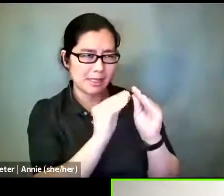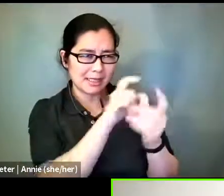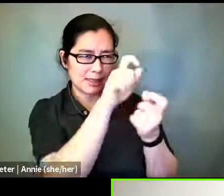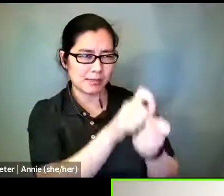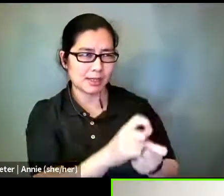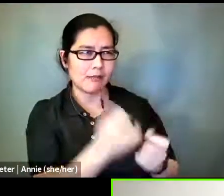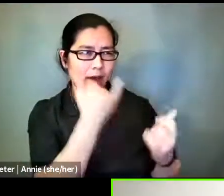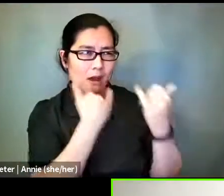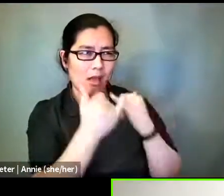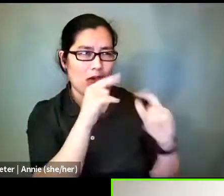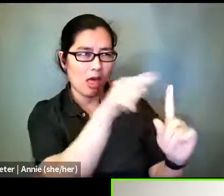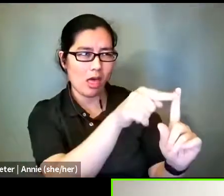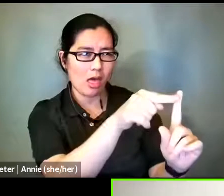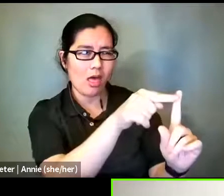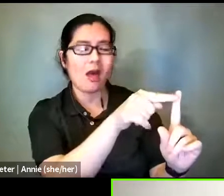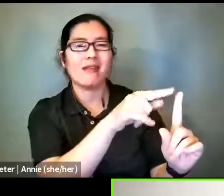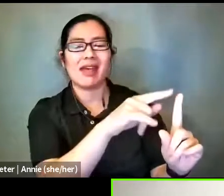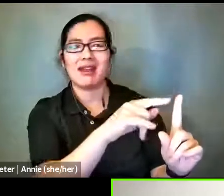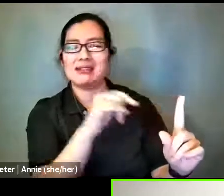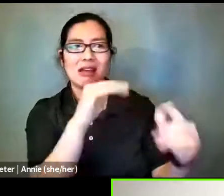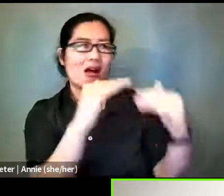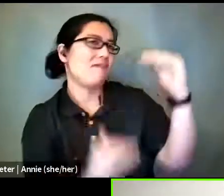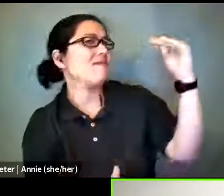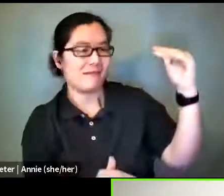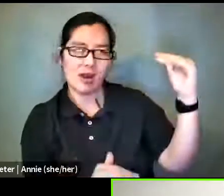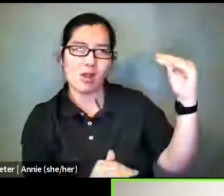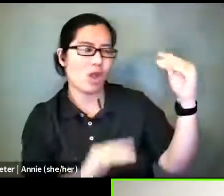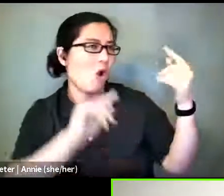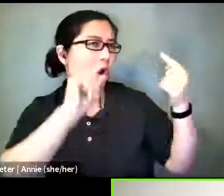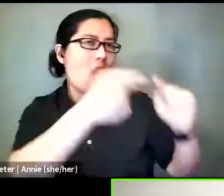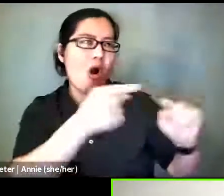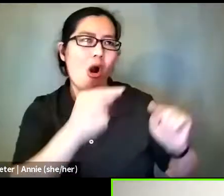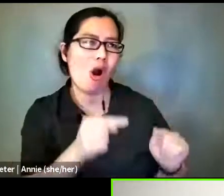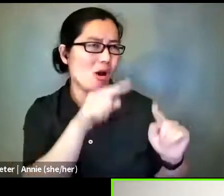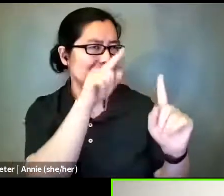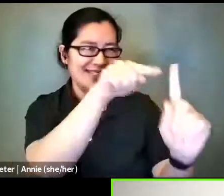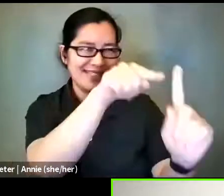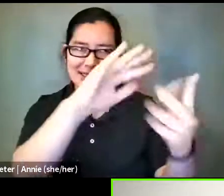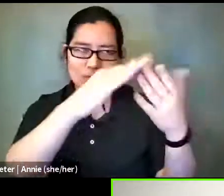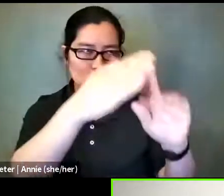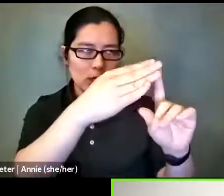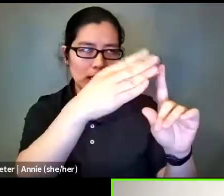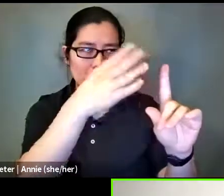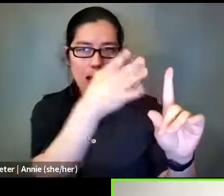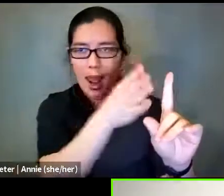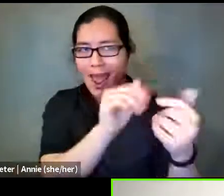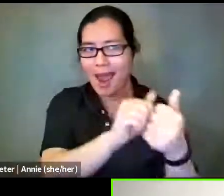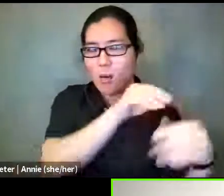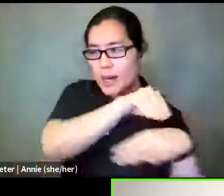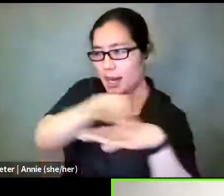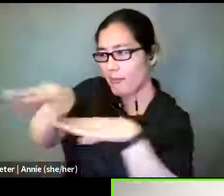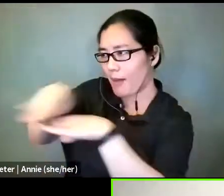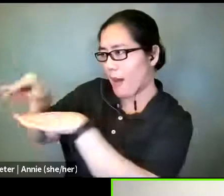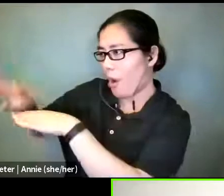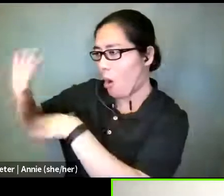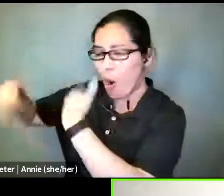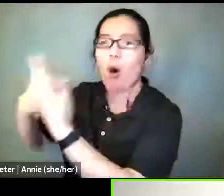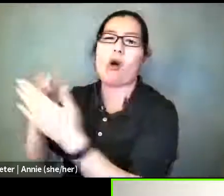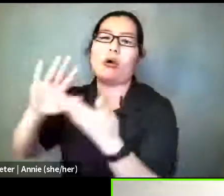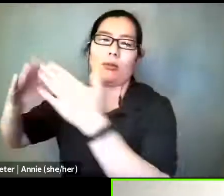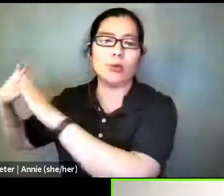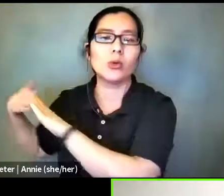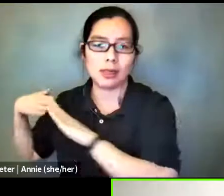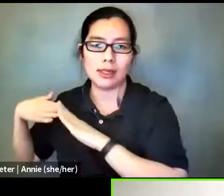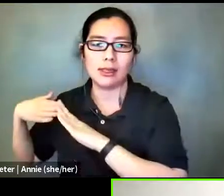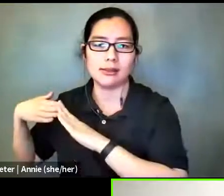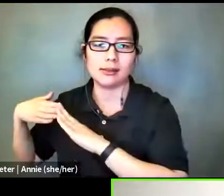have unfairly harmed all of our communities. And that's why, to me, expanding that